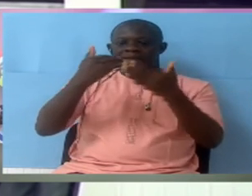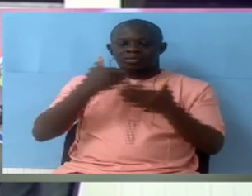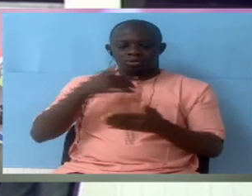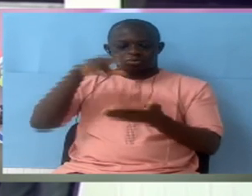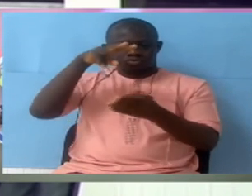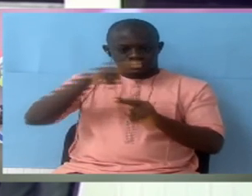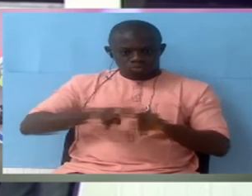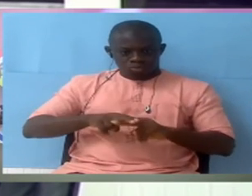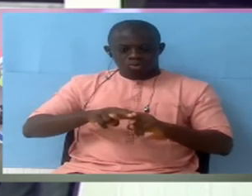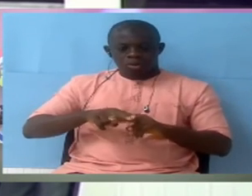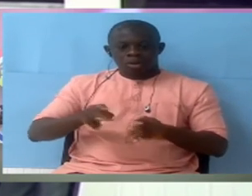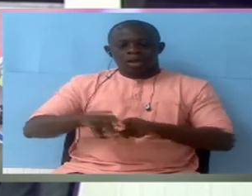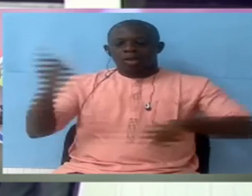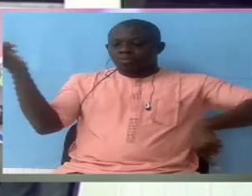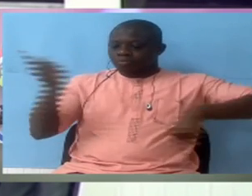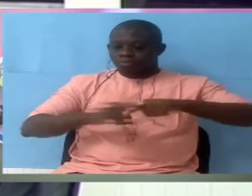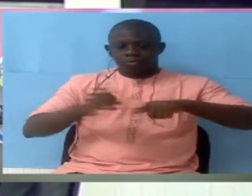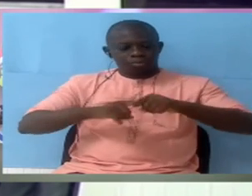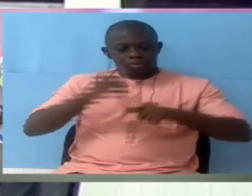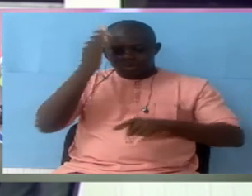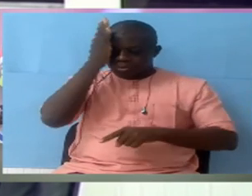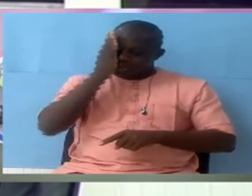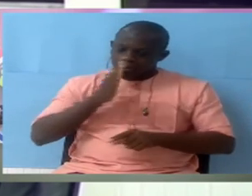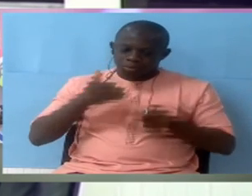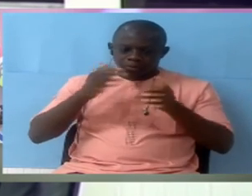ma tok, door nañ ma door yu metti.